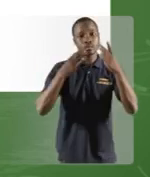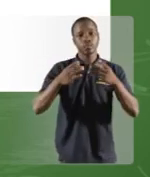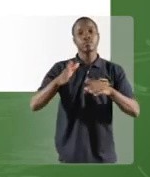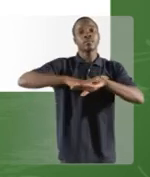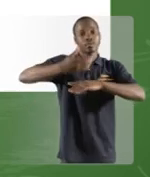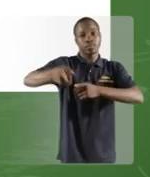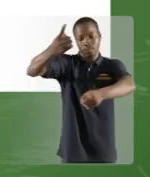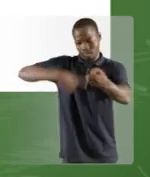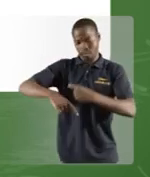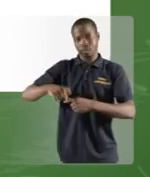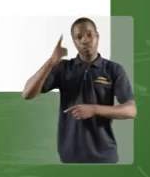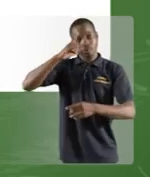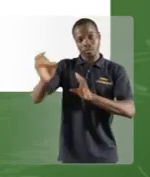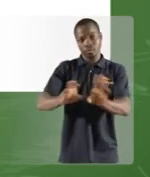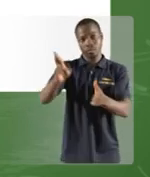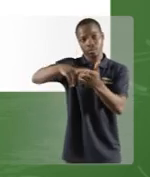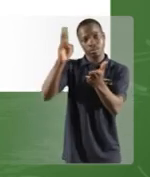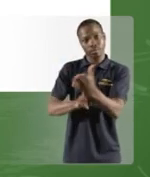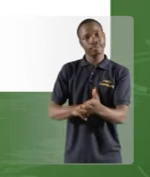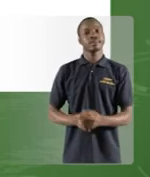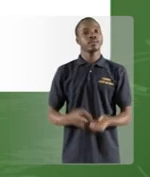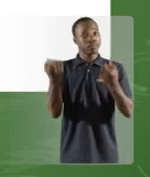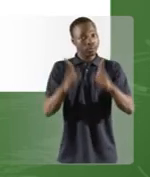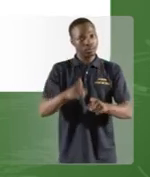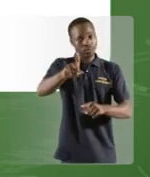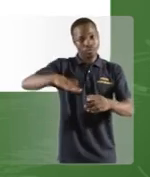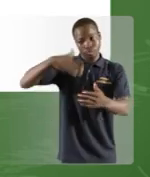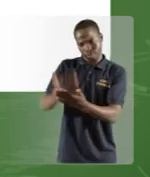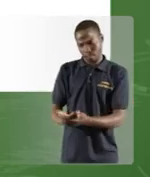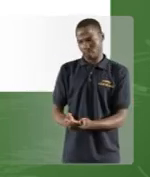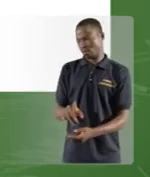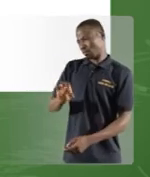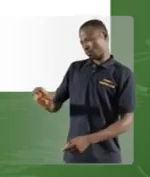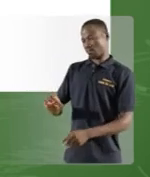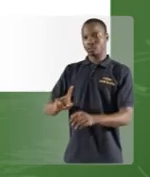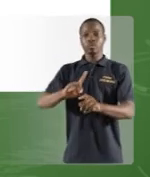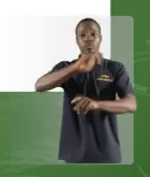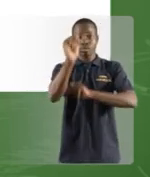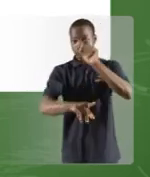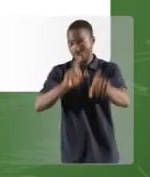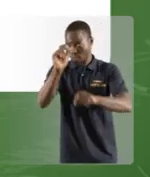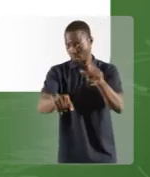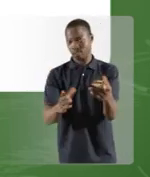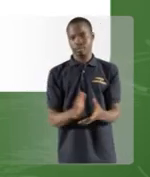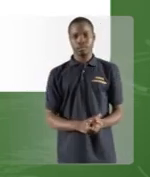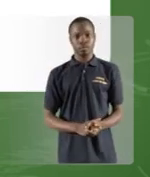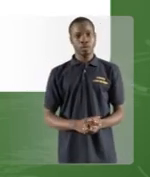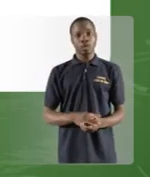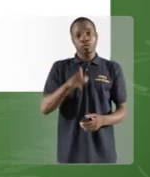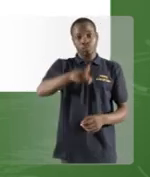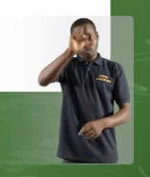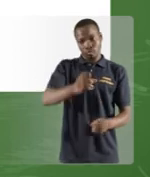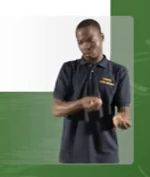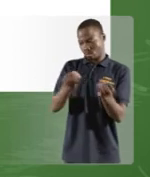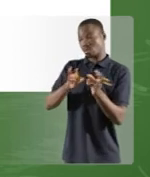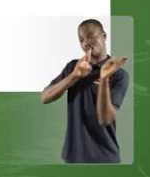there. When you came back from the event, they asked you the following questions. Provide the answers. So, you